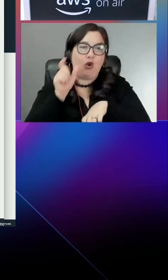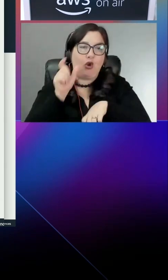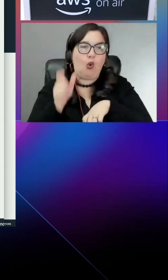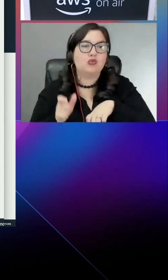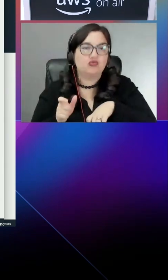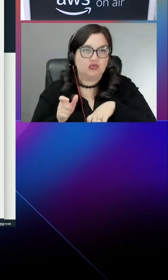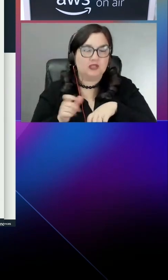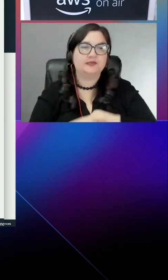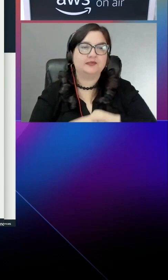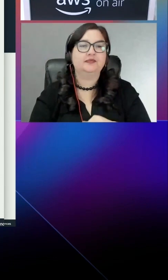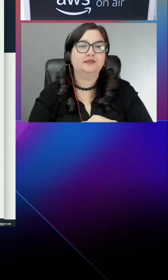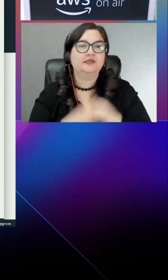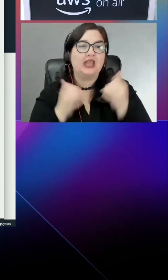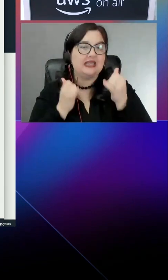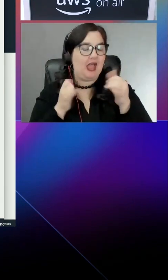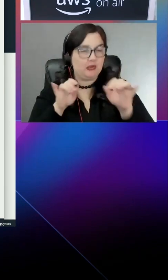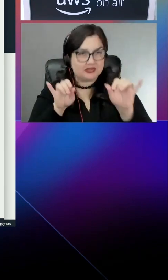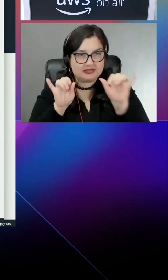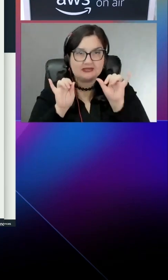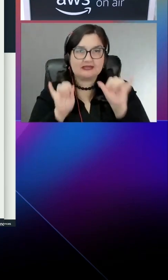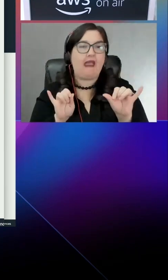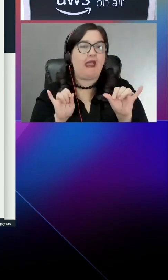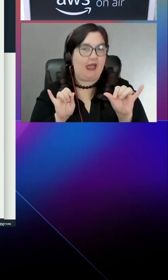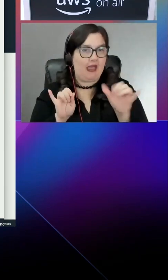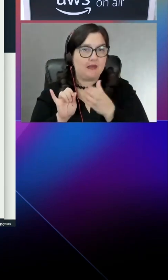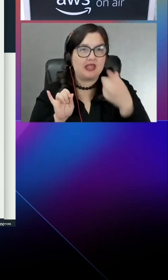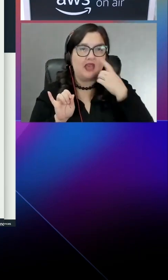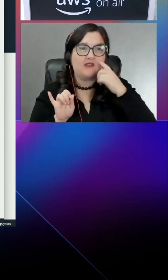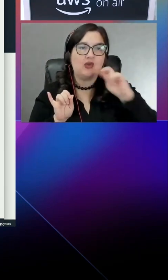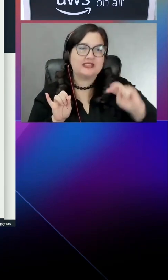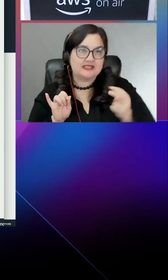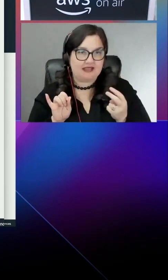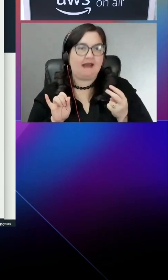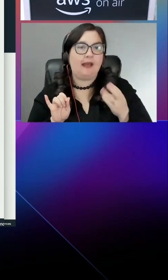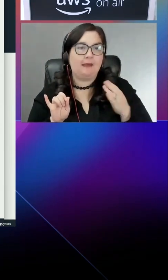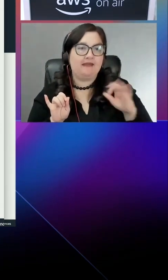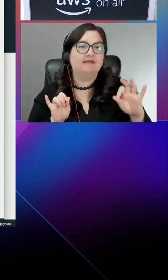Then you do the same for a second VIF.